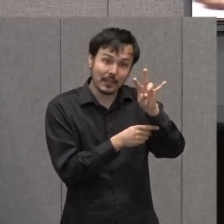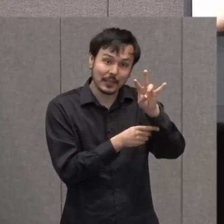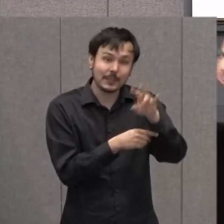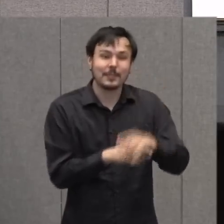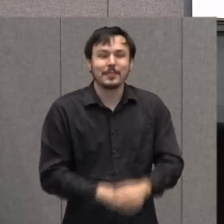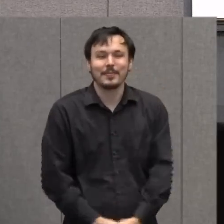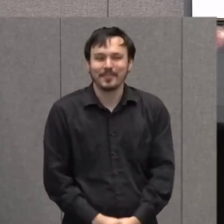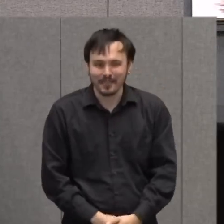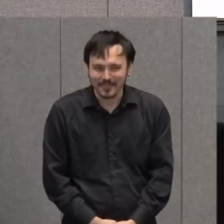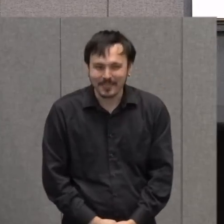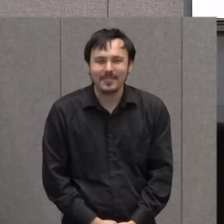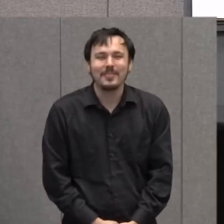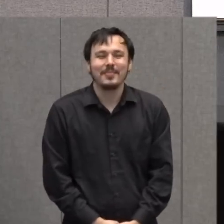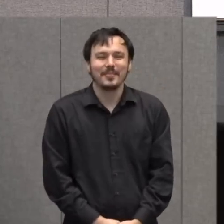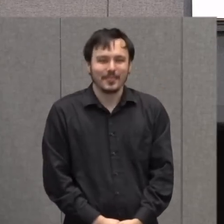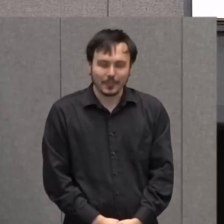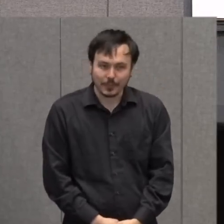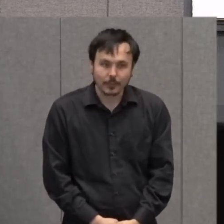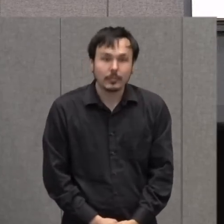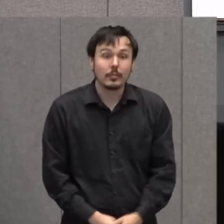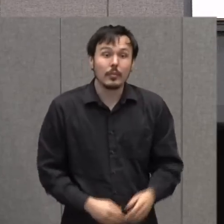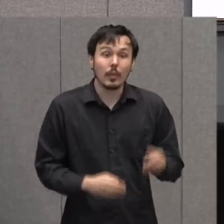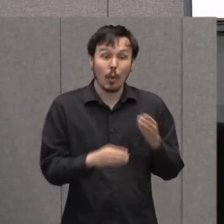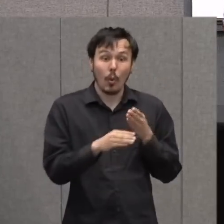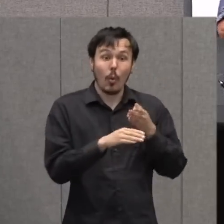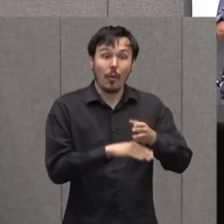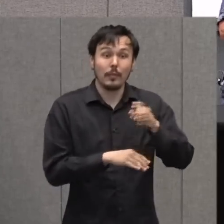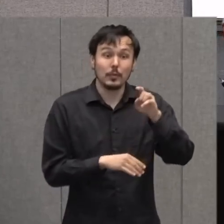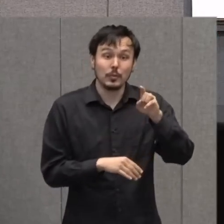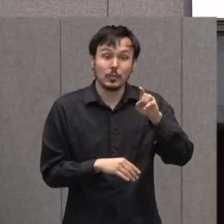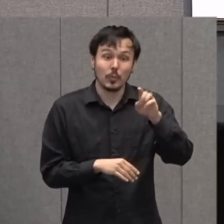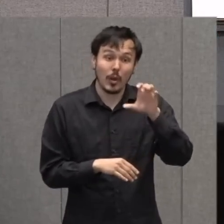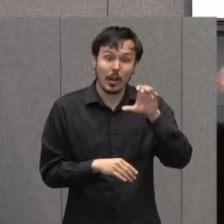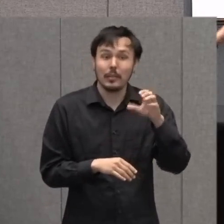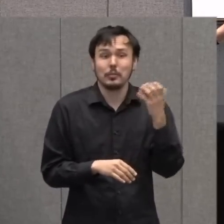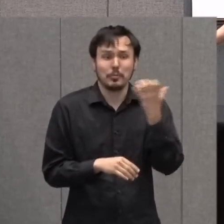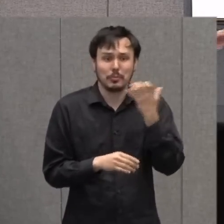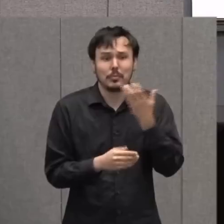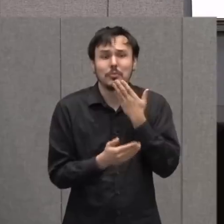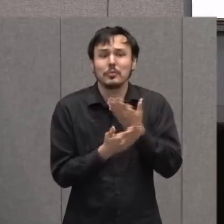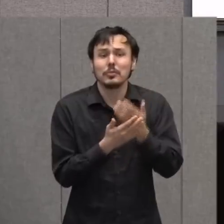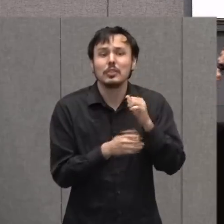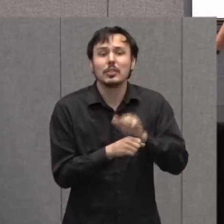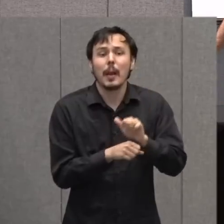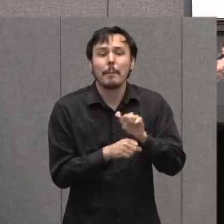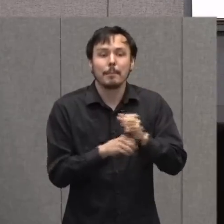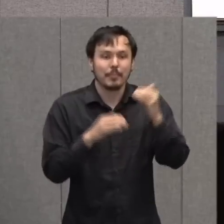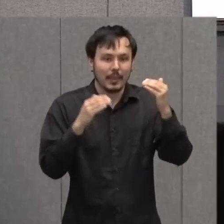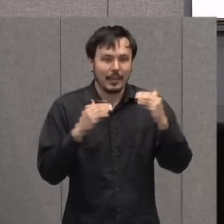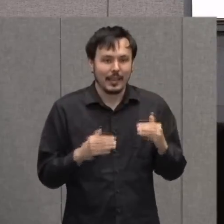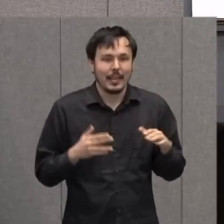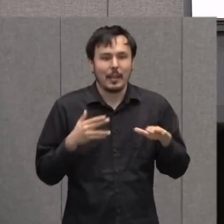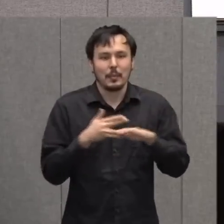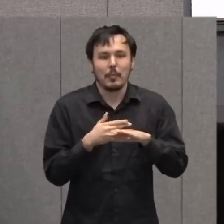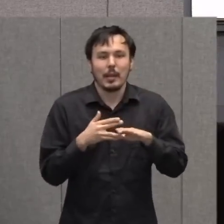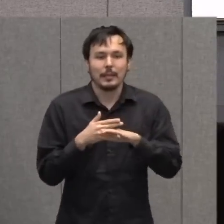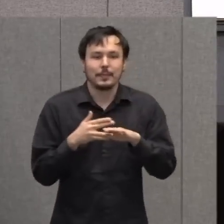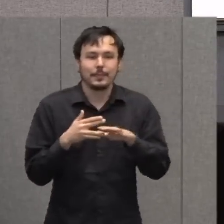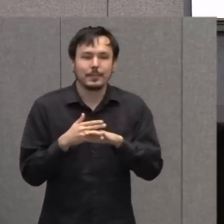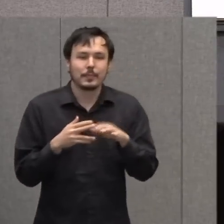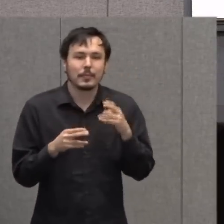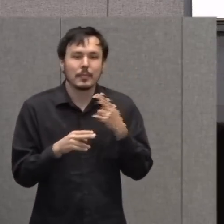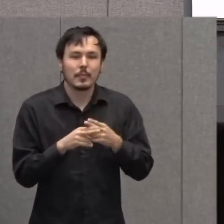107. Yes, crossing that 100 is hard. Good job, Miss Growth. Thanks. Okay, so this other one we haven't done, and I don't know, it's